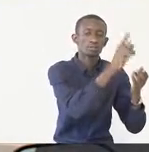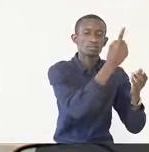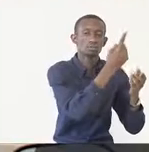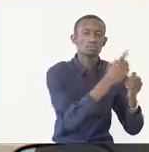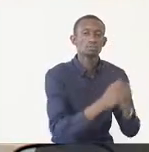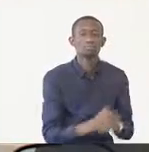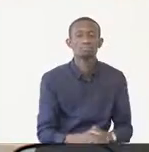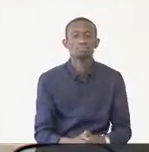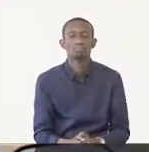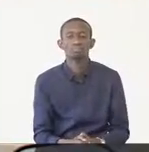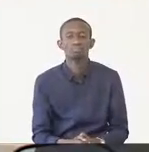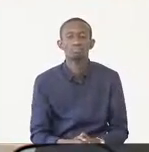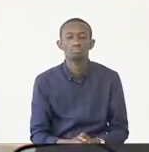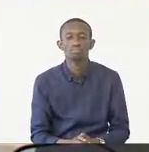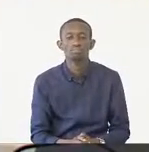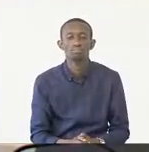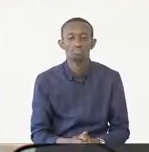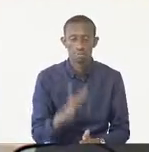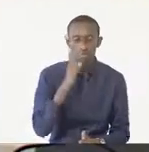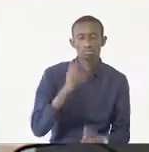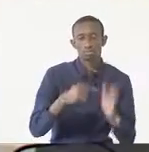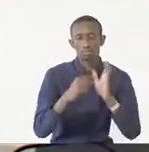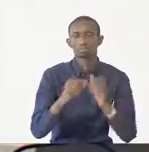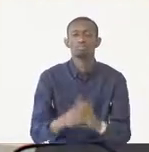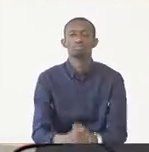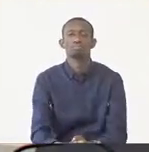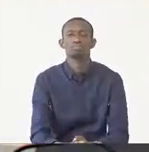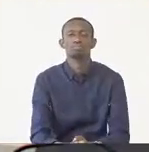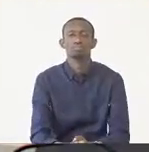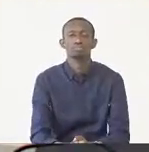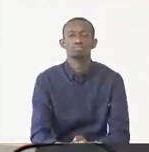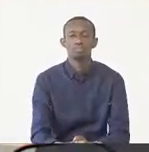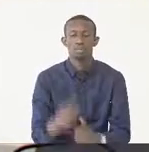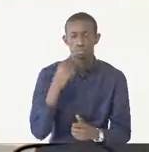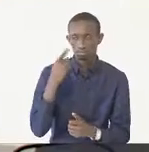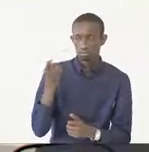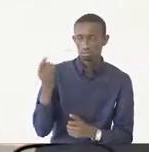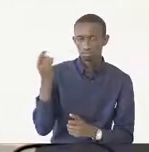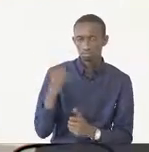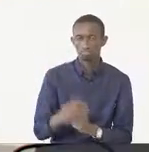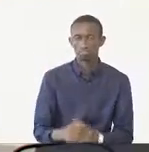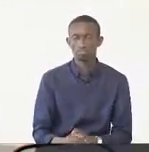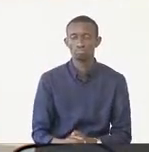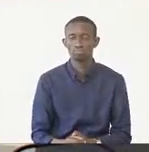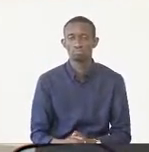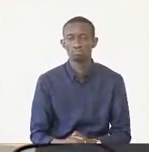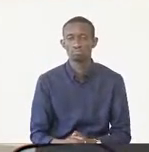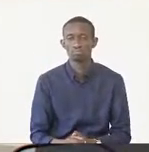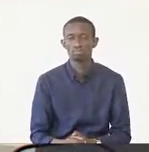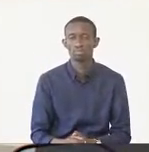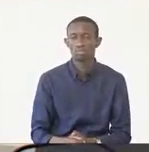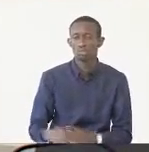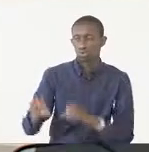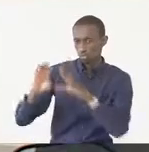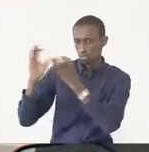So let's make them differ, and you could now see this is the ball